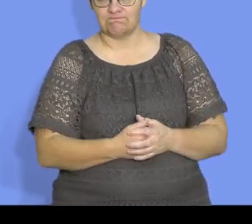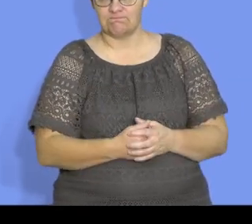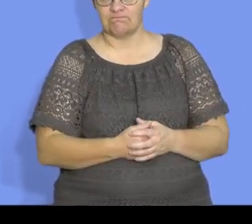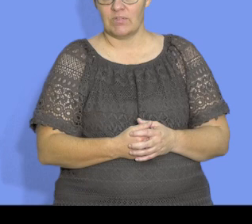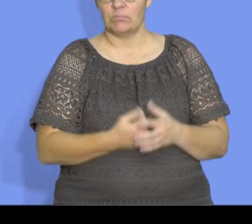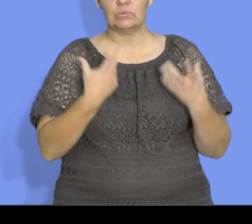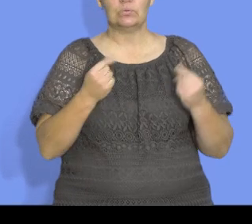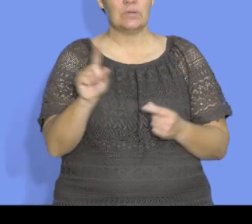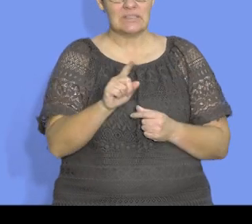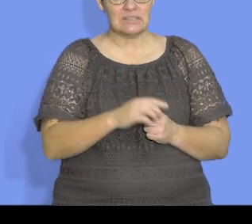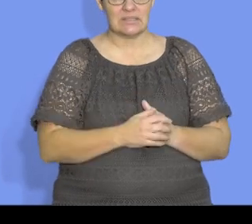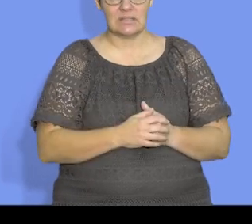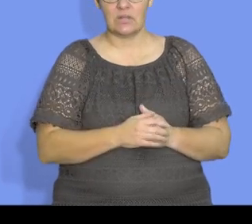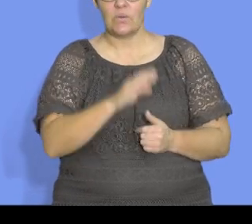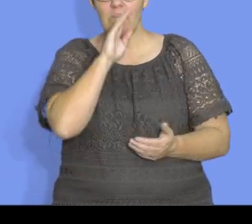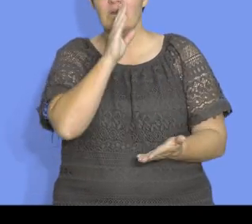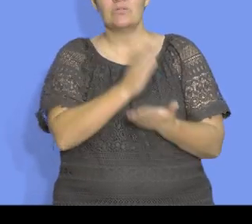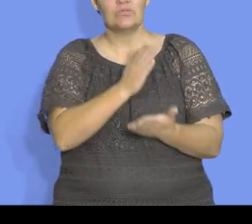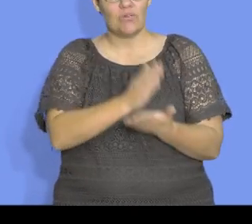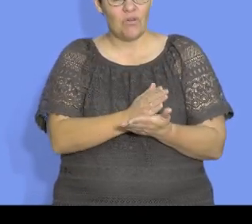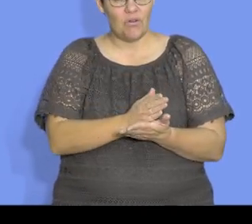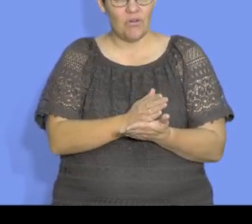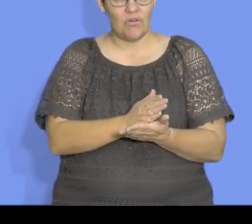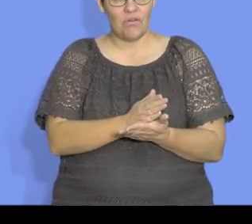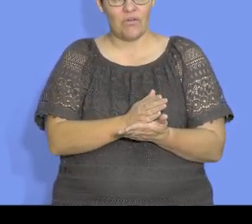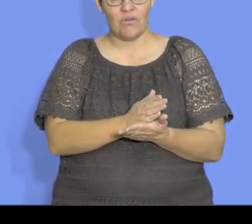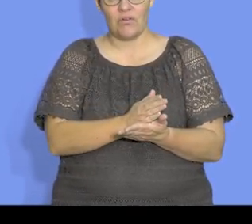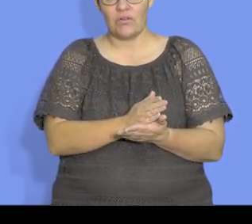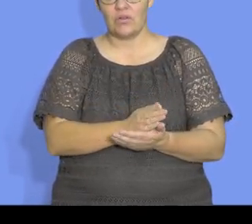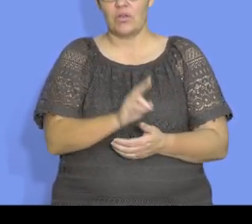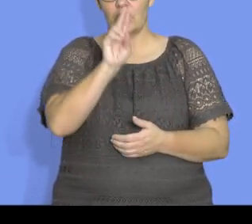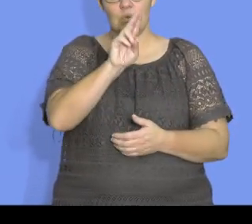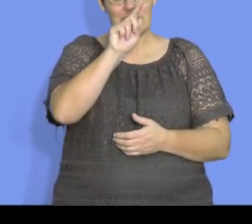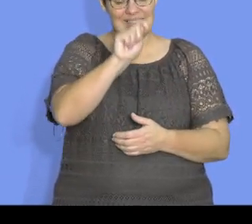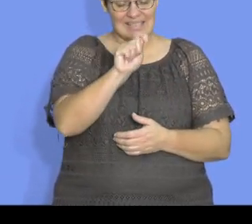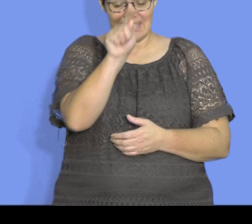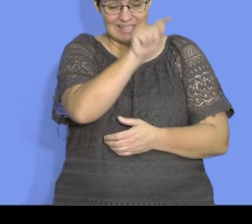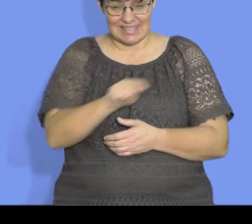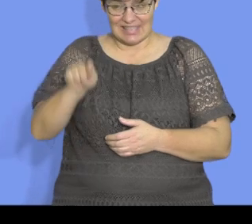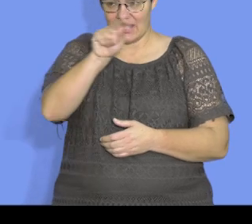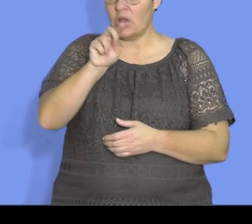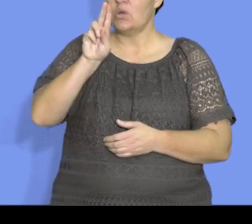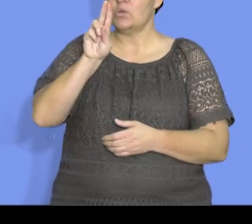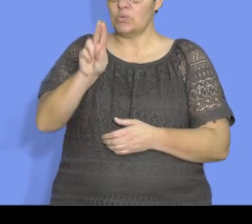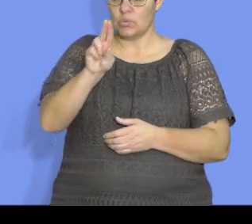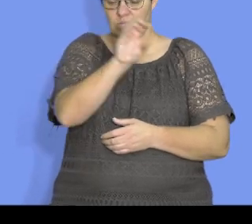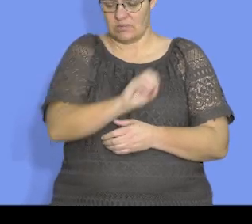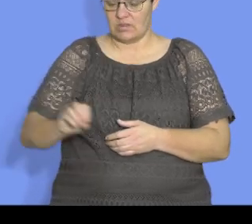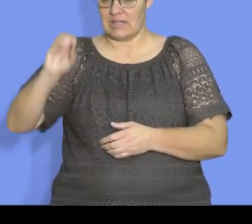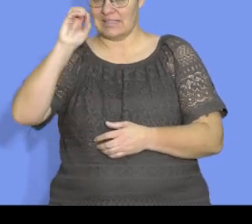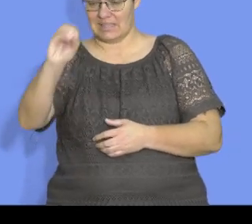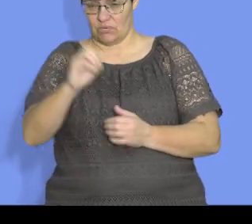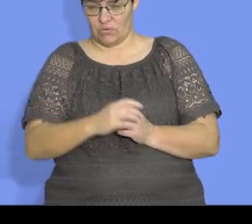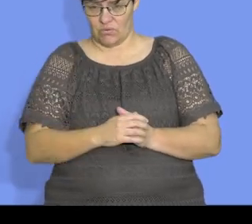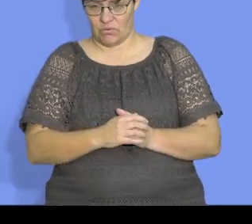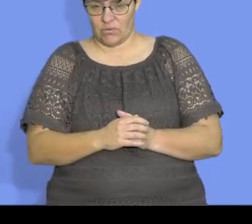the origin. So what we've got to do is we've got to make sure that this ut part here, the u has